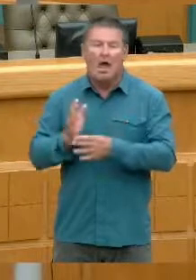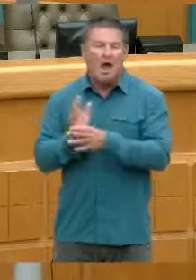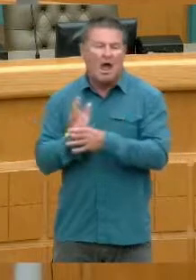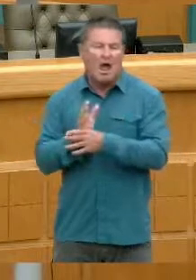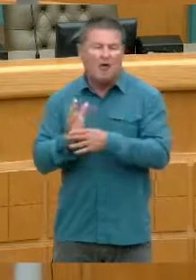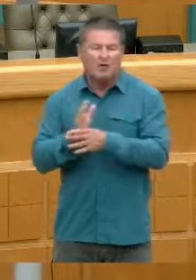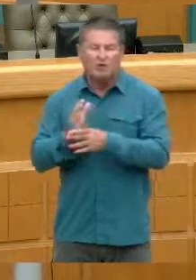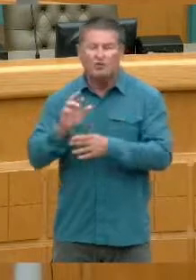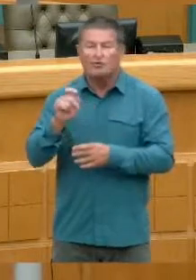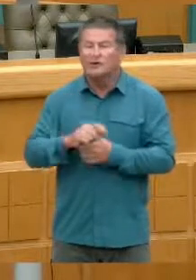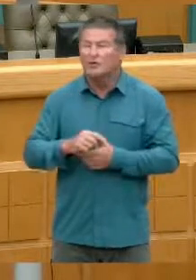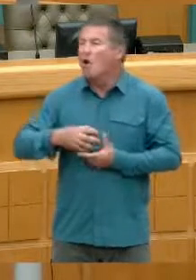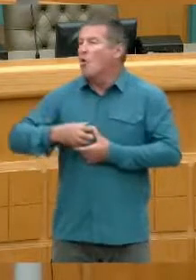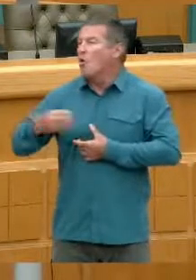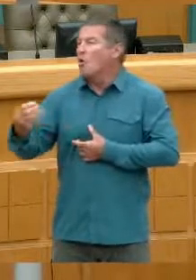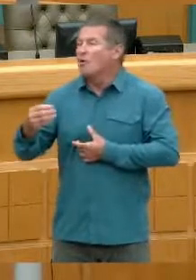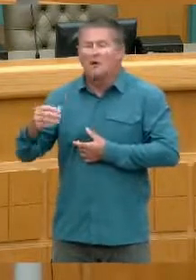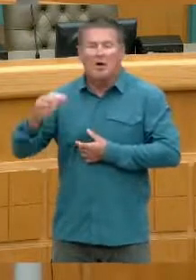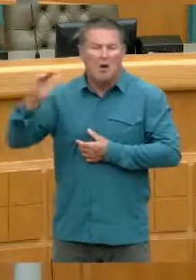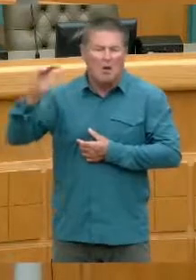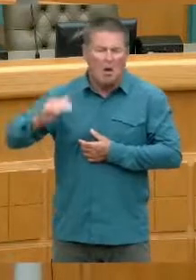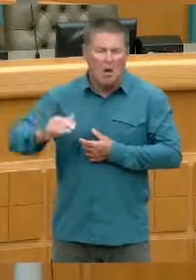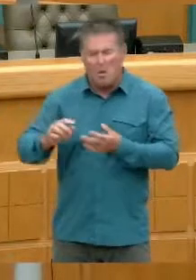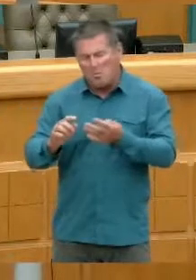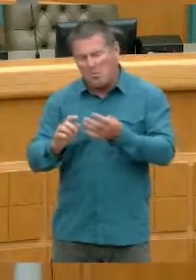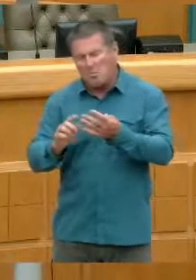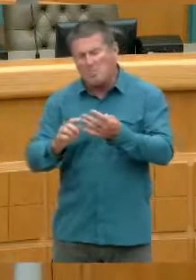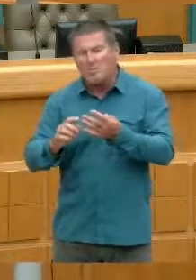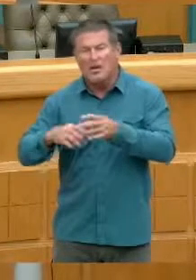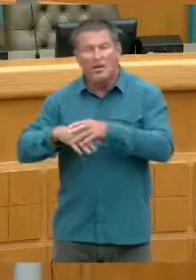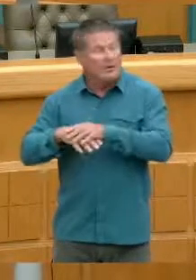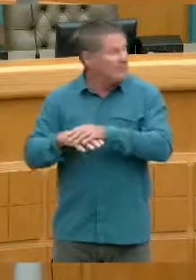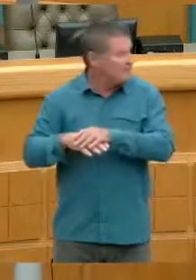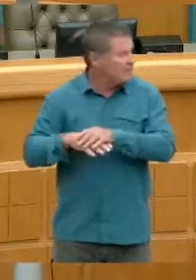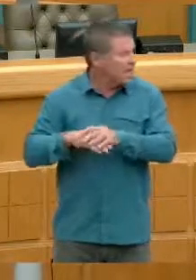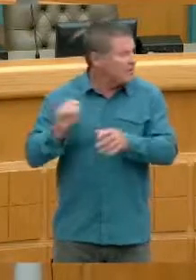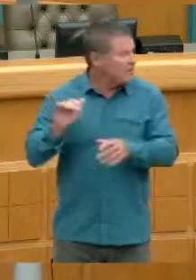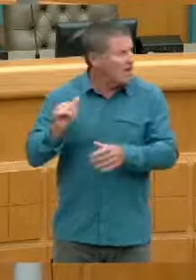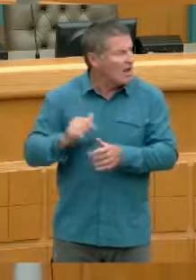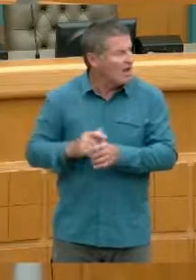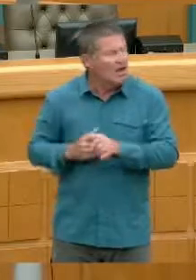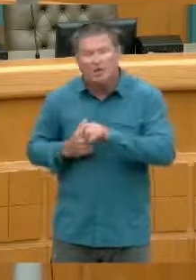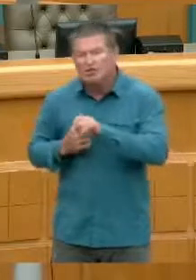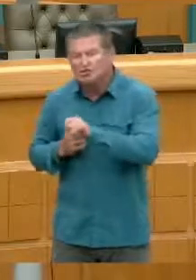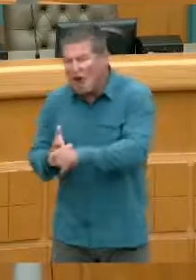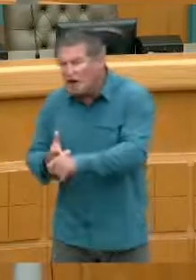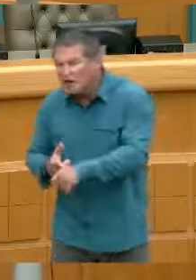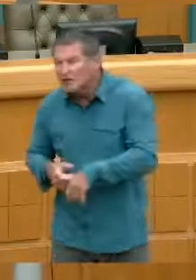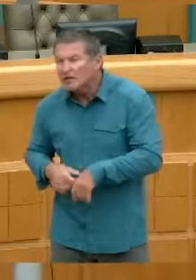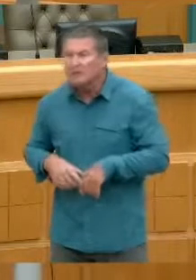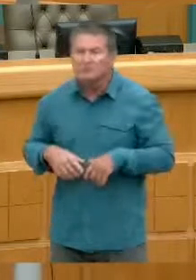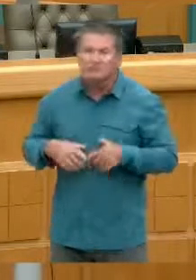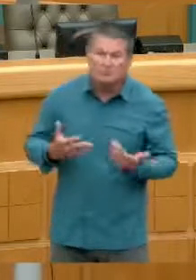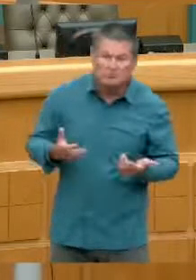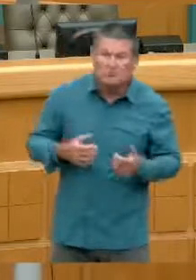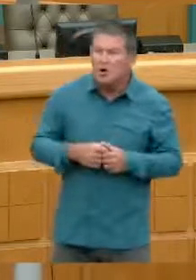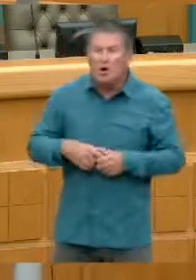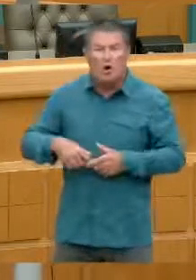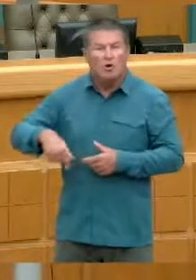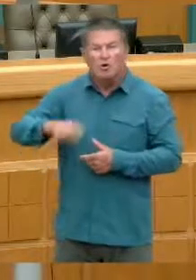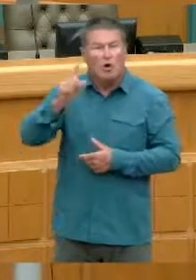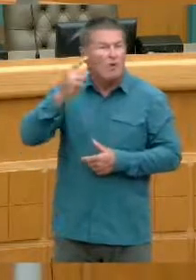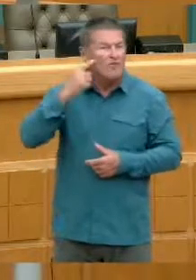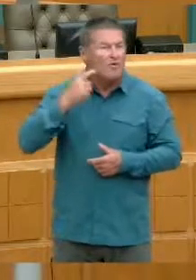outdoor activities. So that's low to moderate risk when you're outdoors, like you're jogging or you're going outside with your family for a